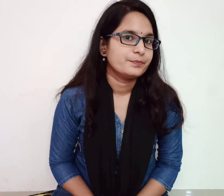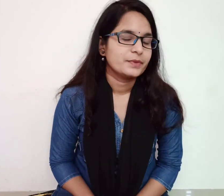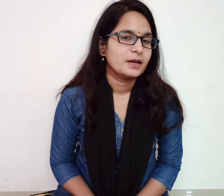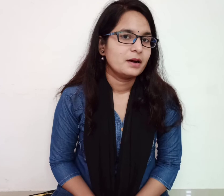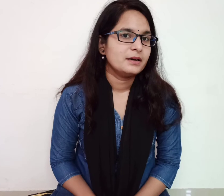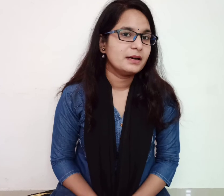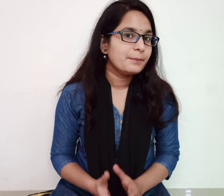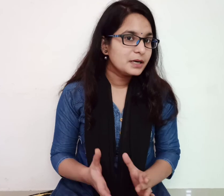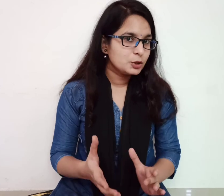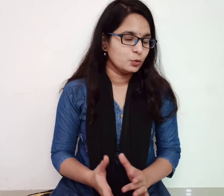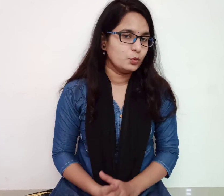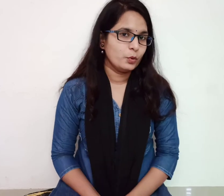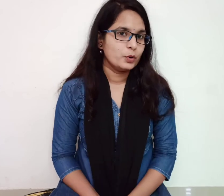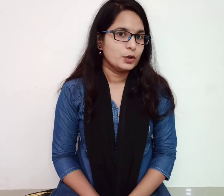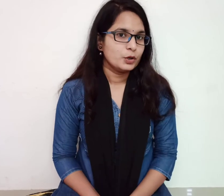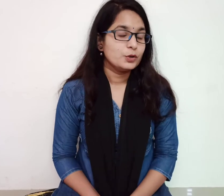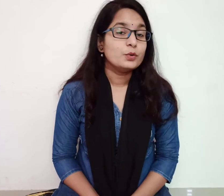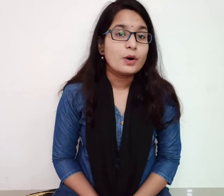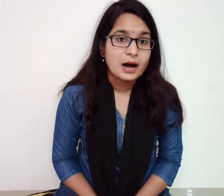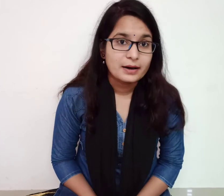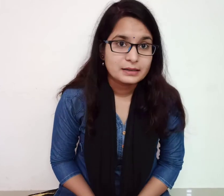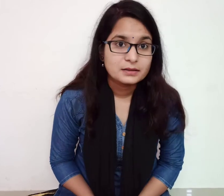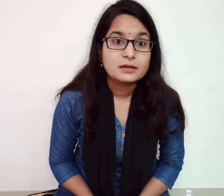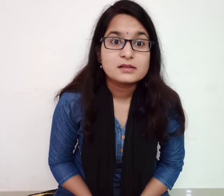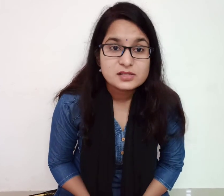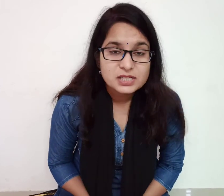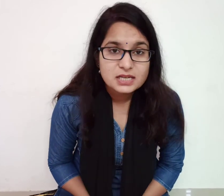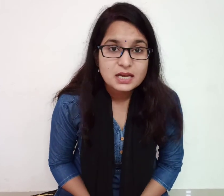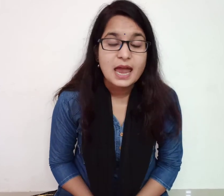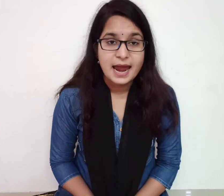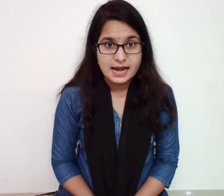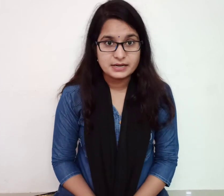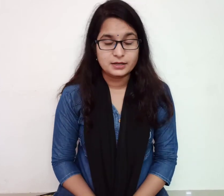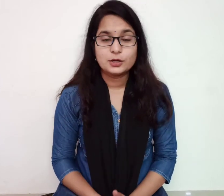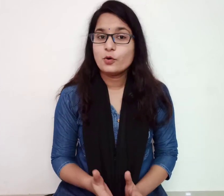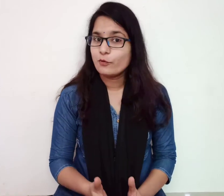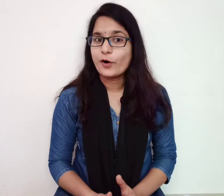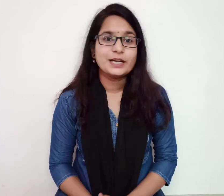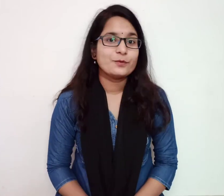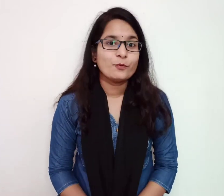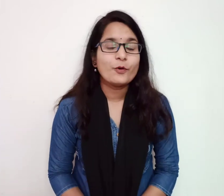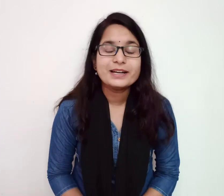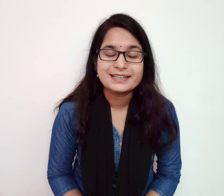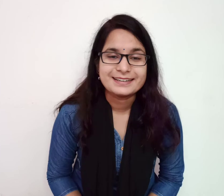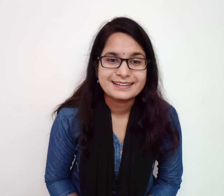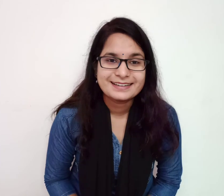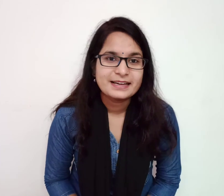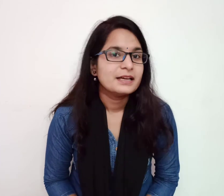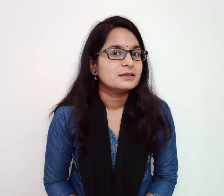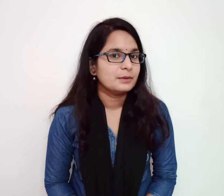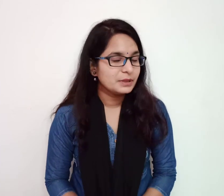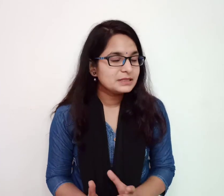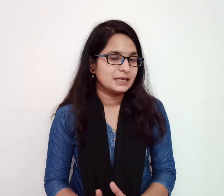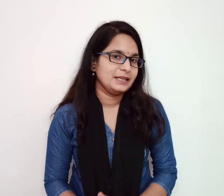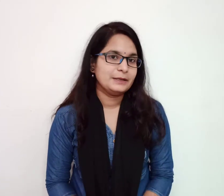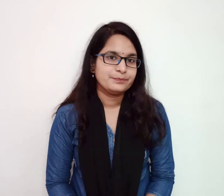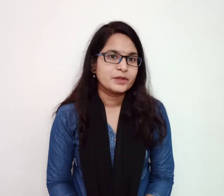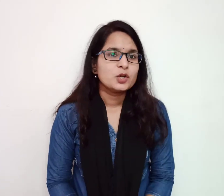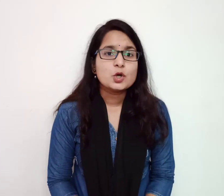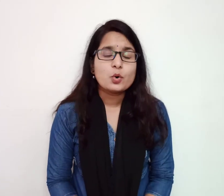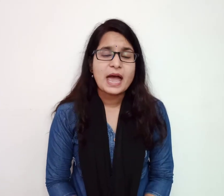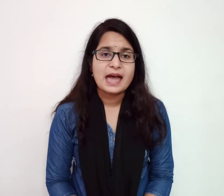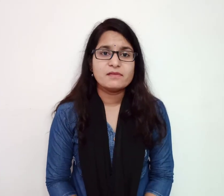food. Number 2, you are thirsty and you want water. Number